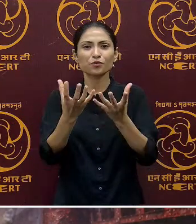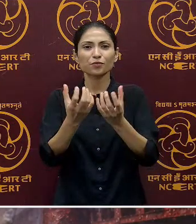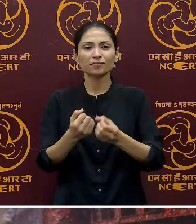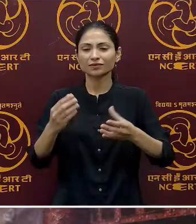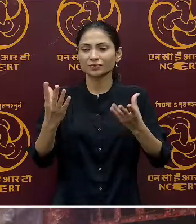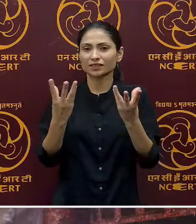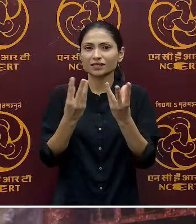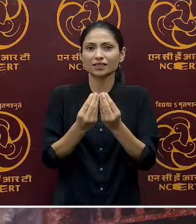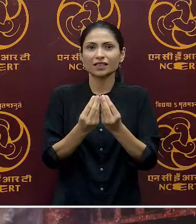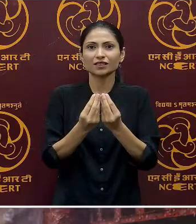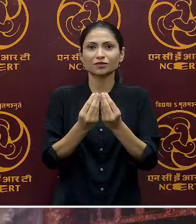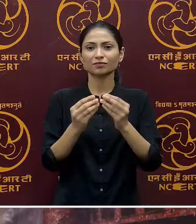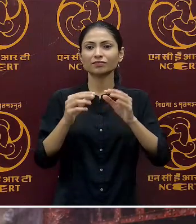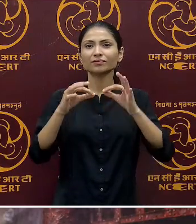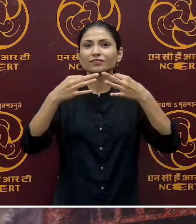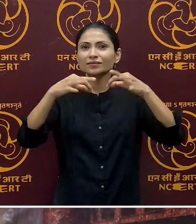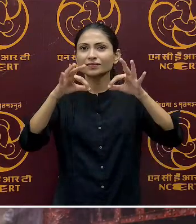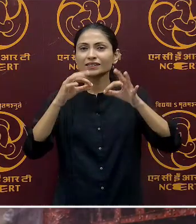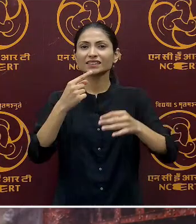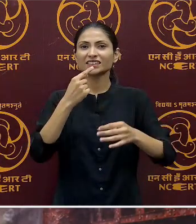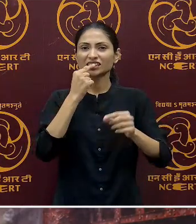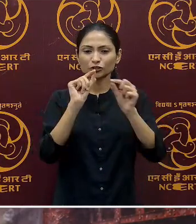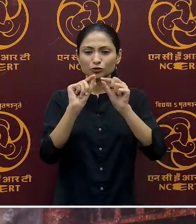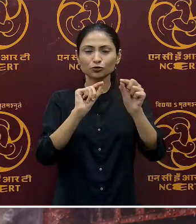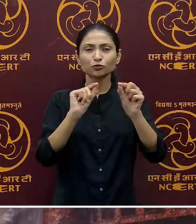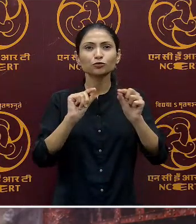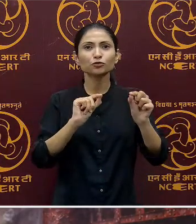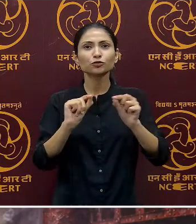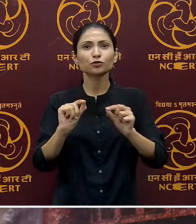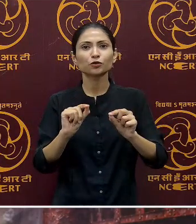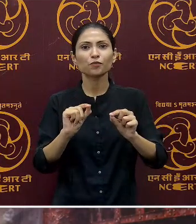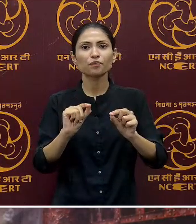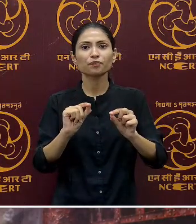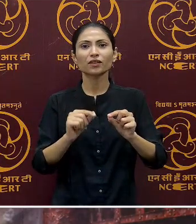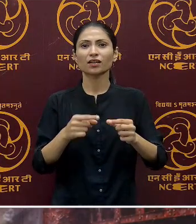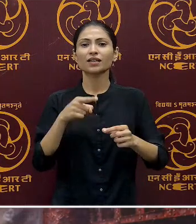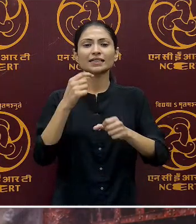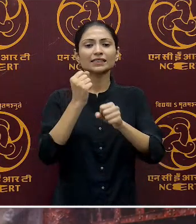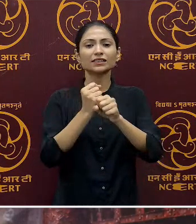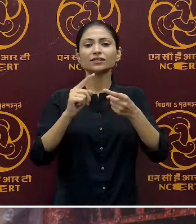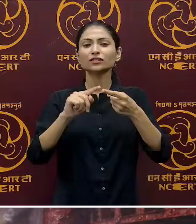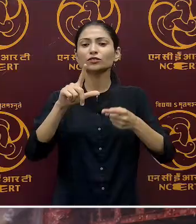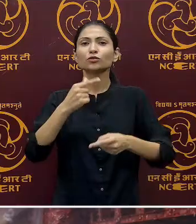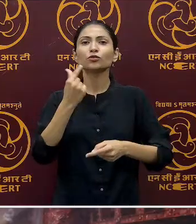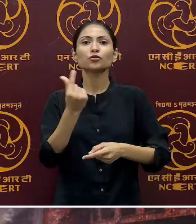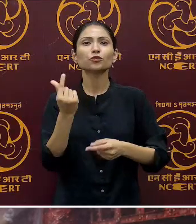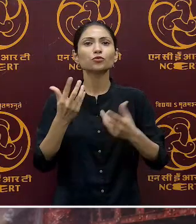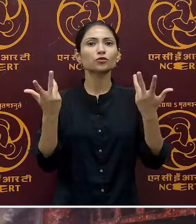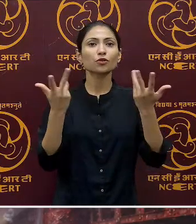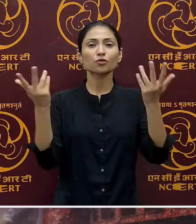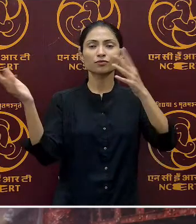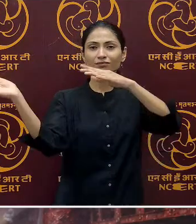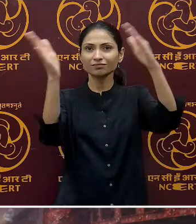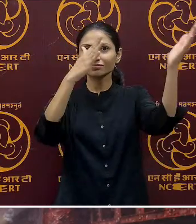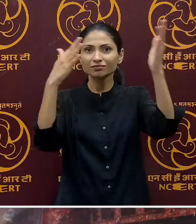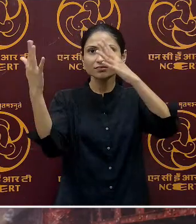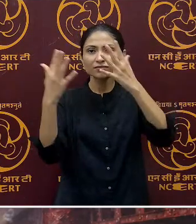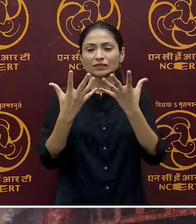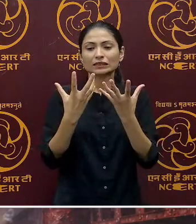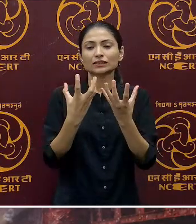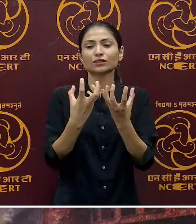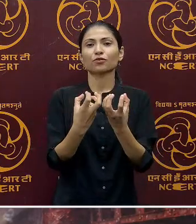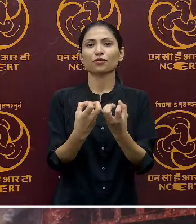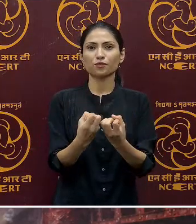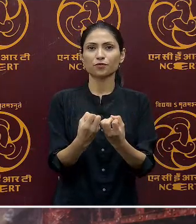Mainly generally silica gel is used to absorb the moisture, so that only air will be the present